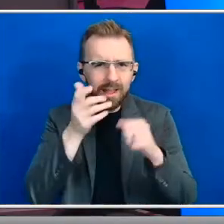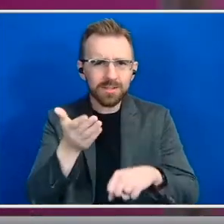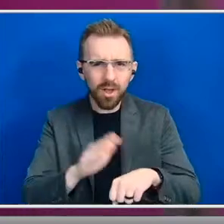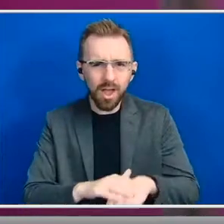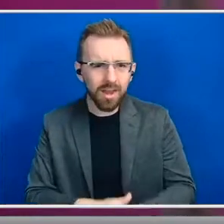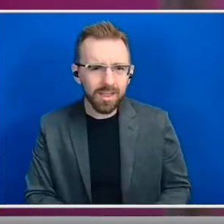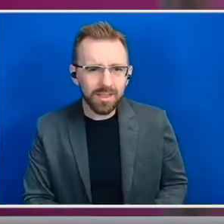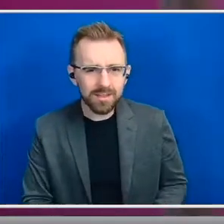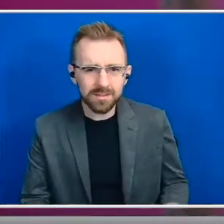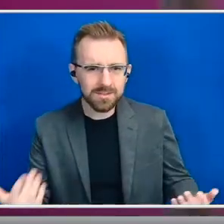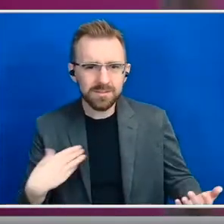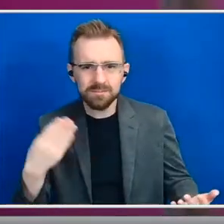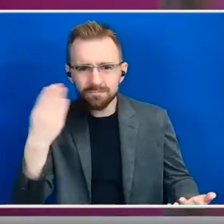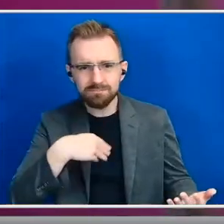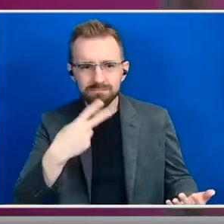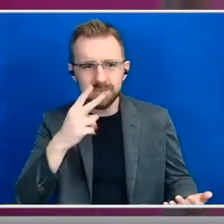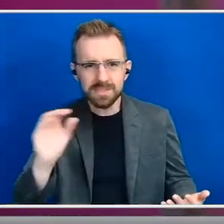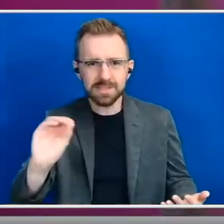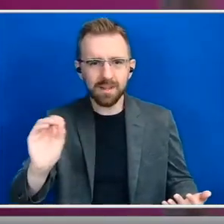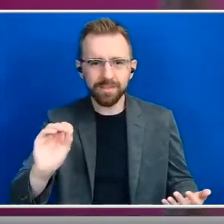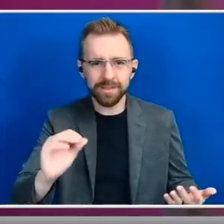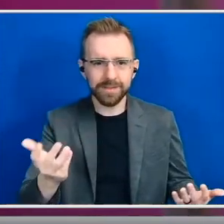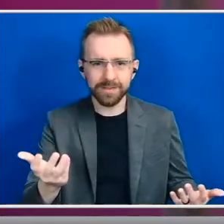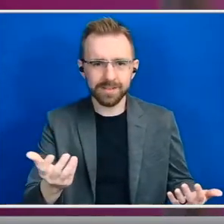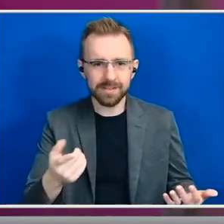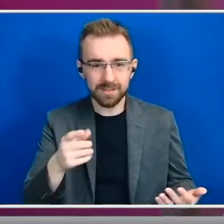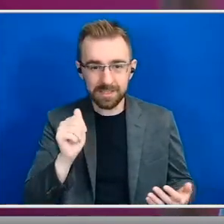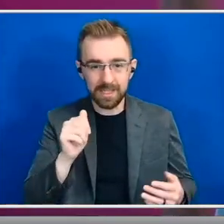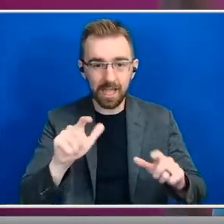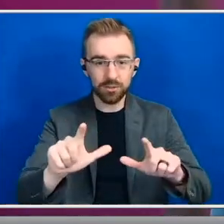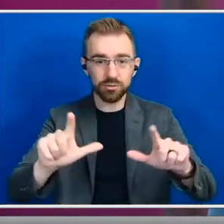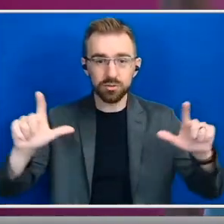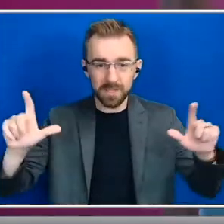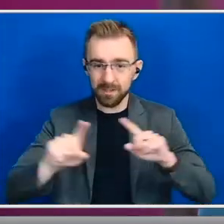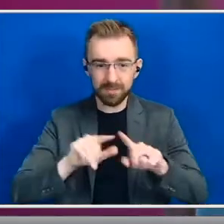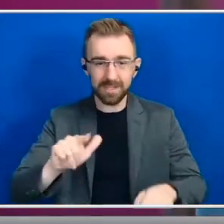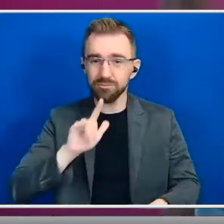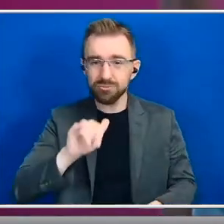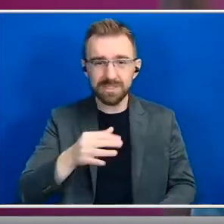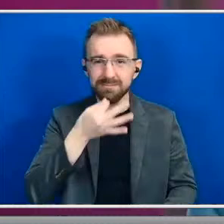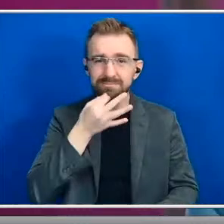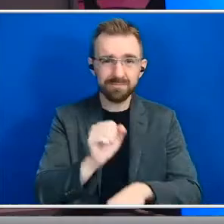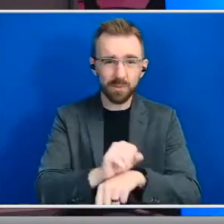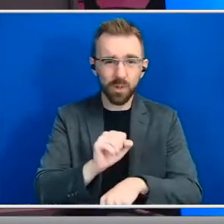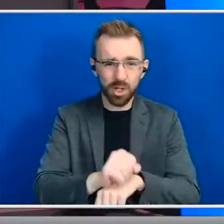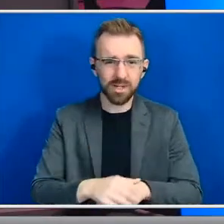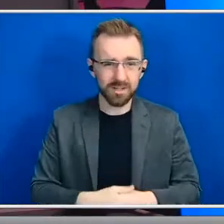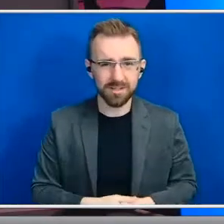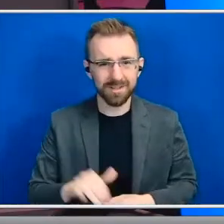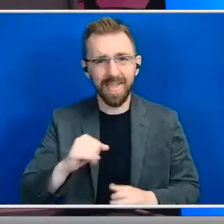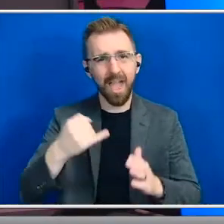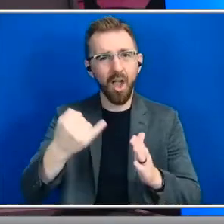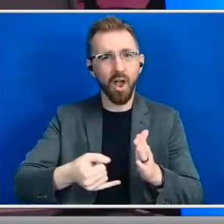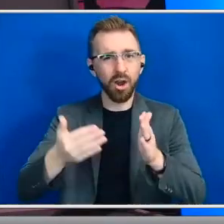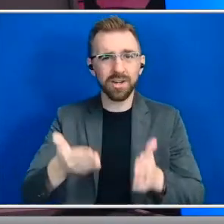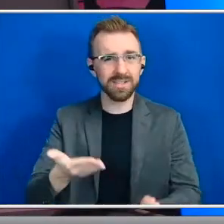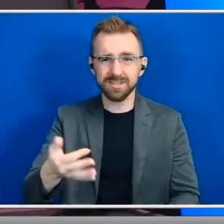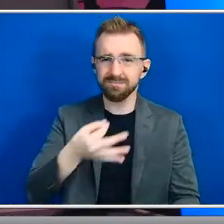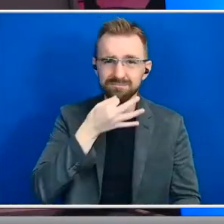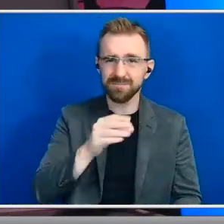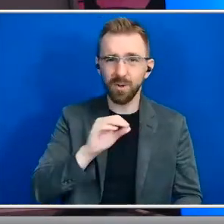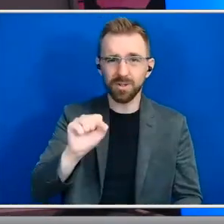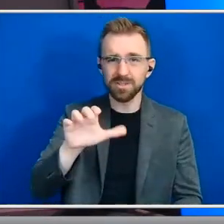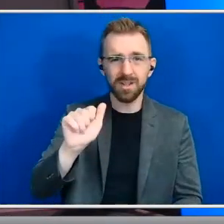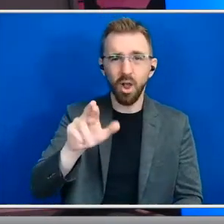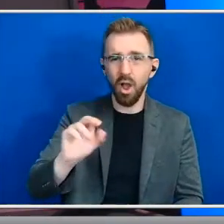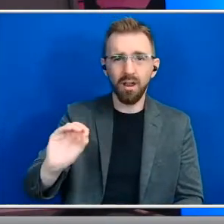can't even see it. I don't know if you can zoom in, but that's really good work. You're like an artist. Yes. There's no scar. Well, the day after you could see